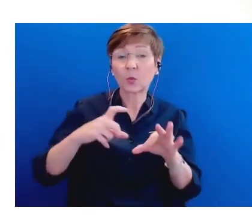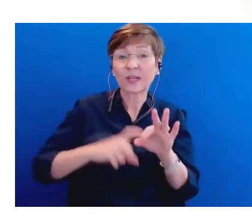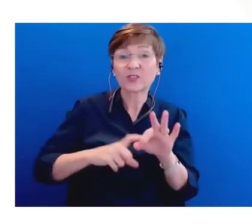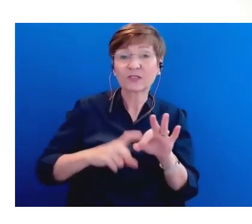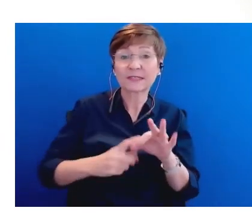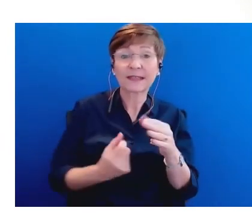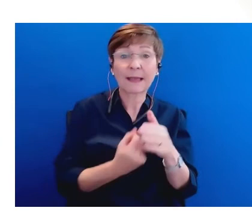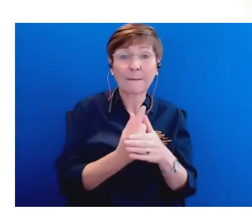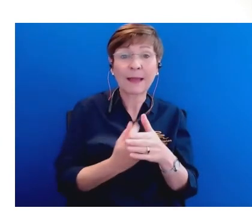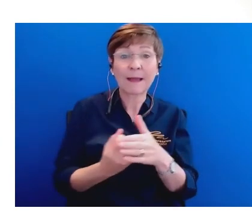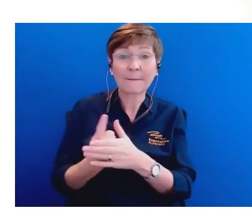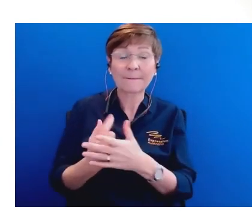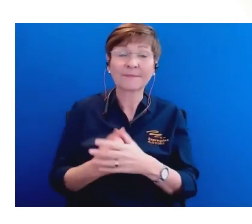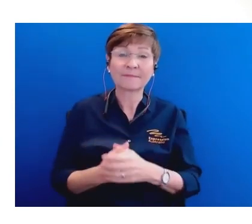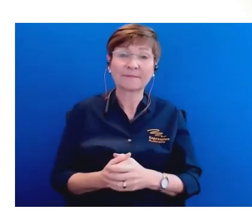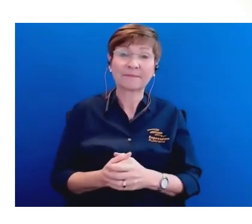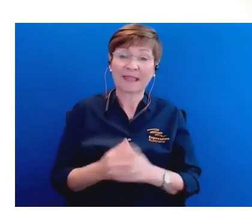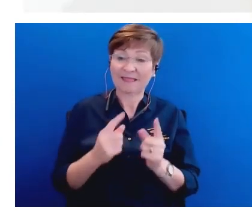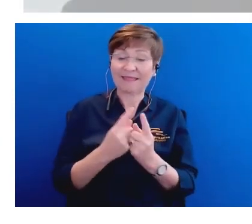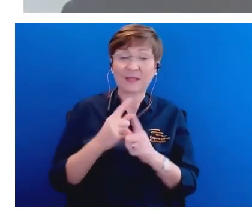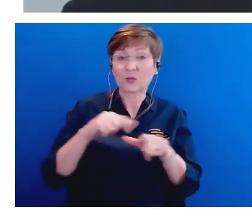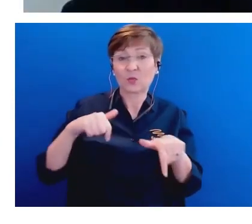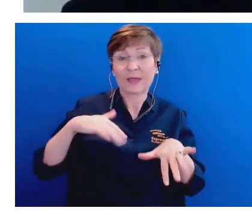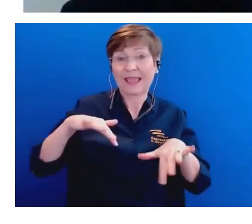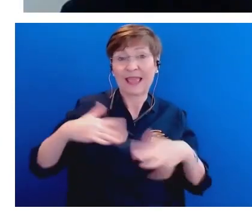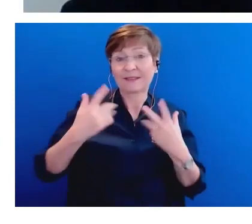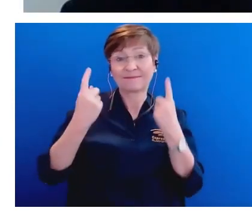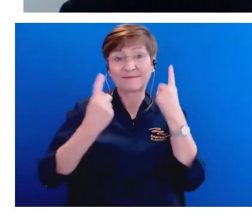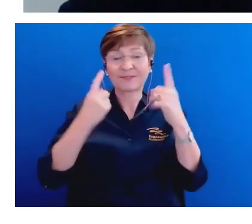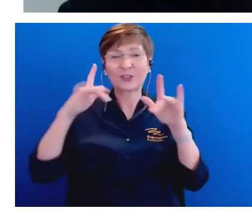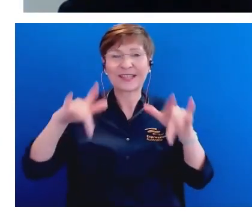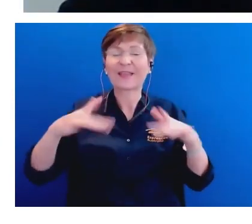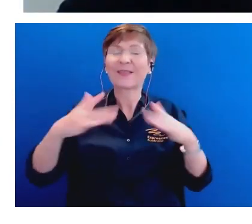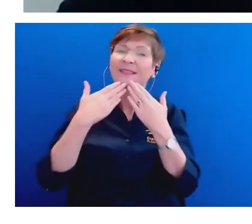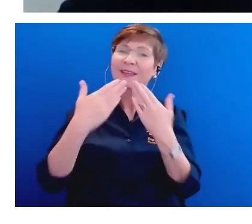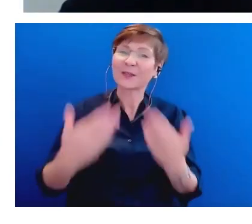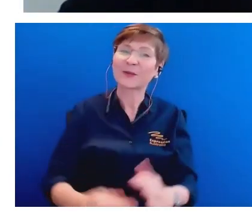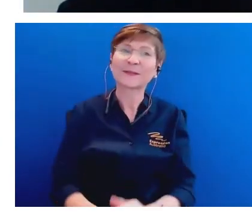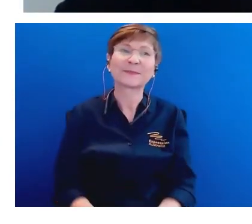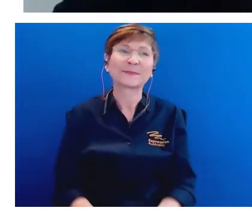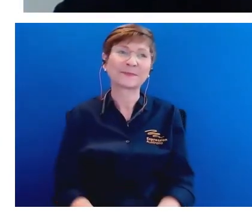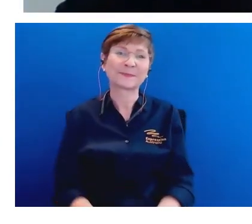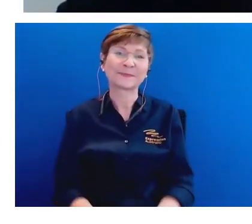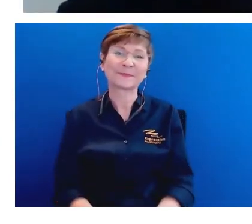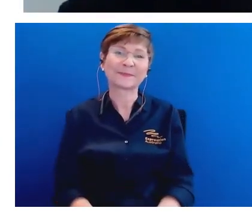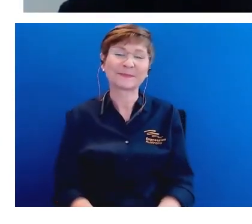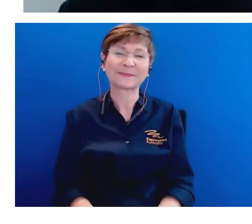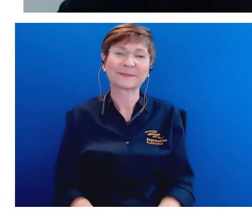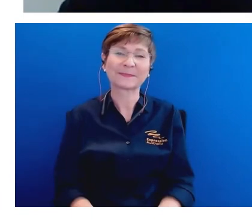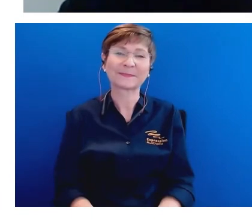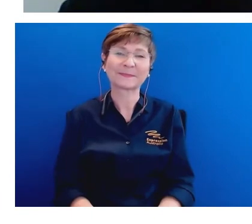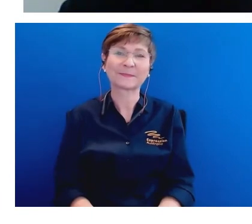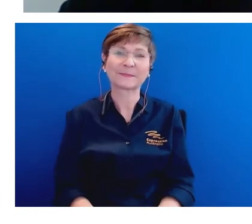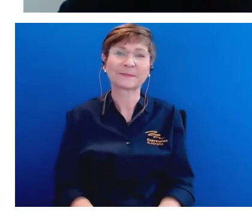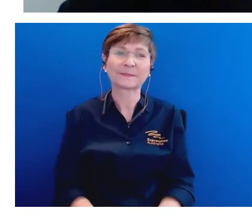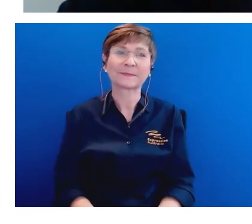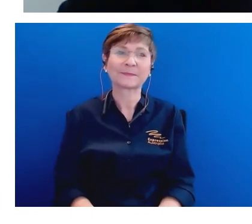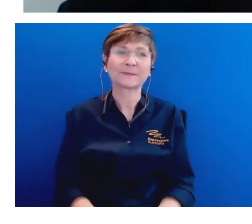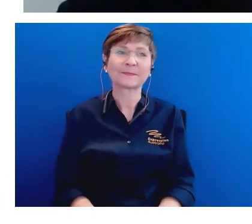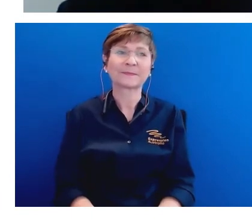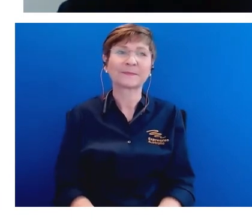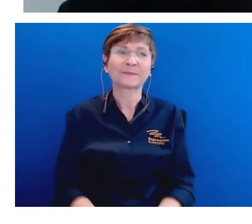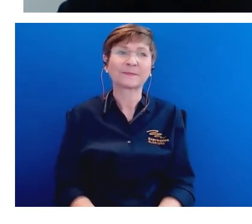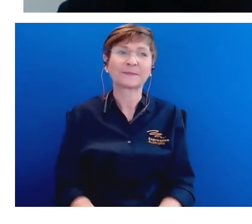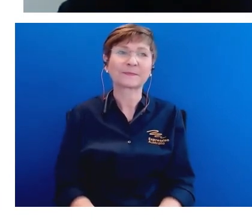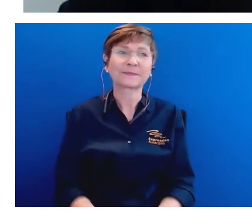area, so matters that we might not have addressed yet. Thank you so much. Thank you very much for that. So having